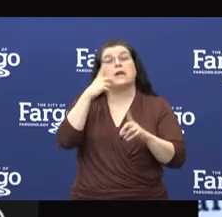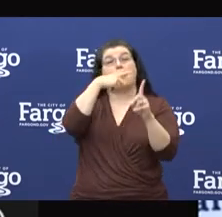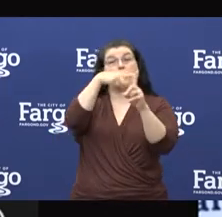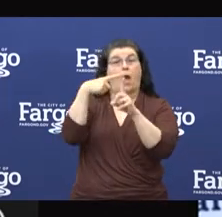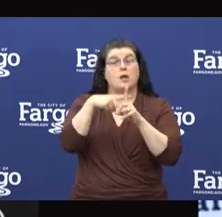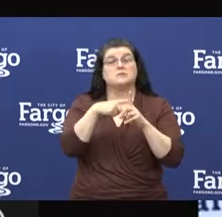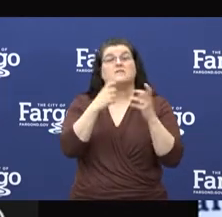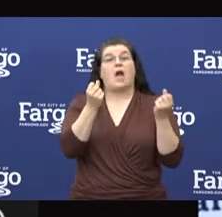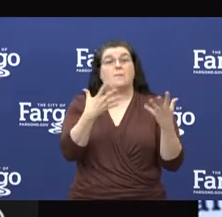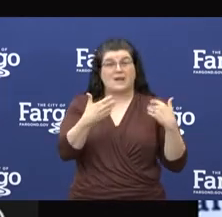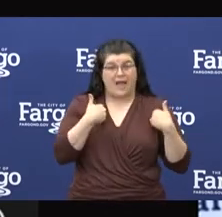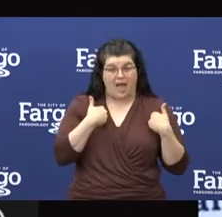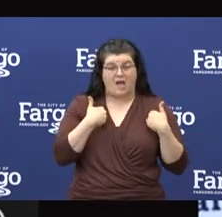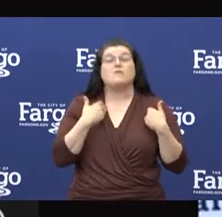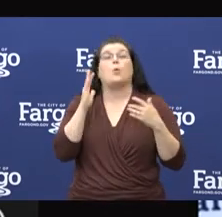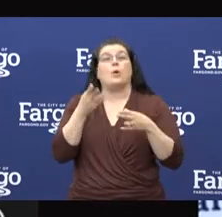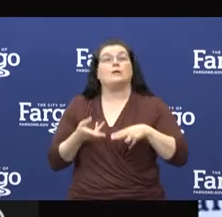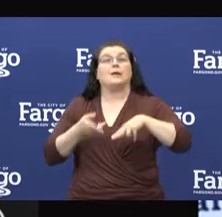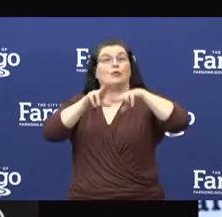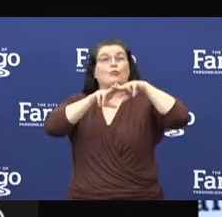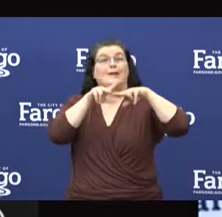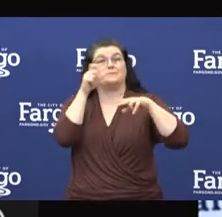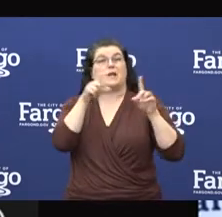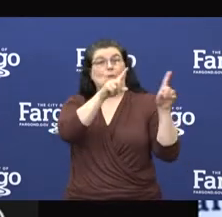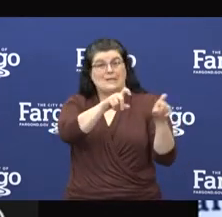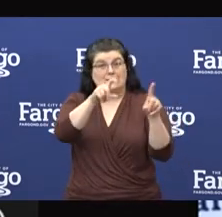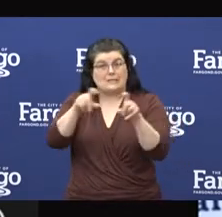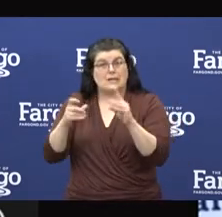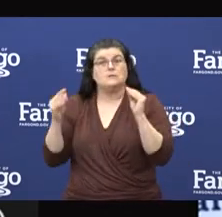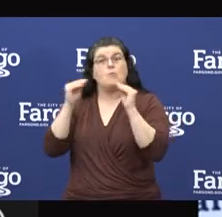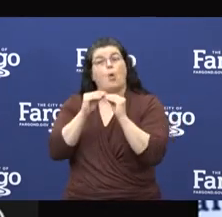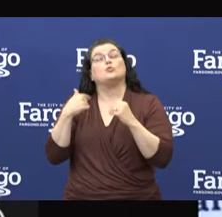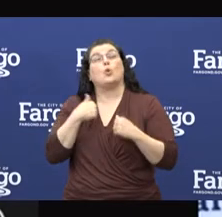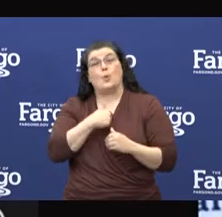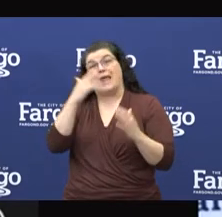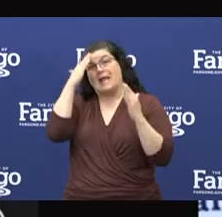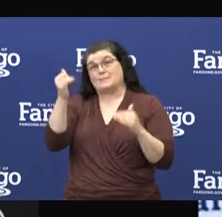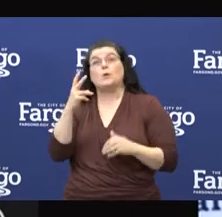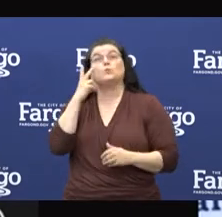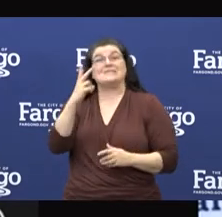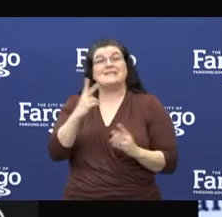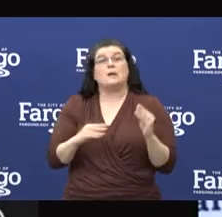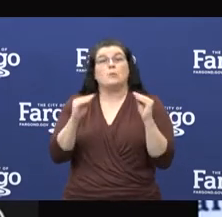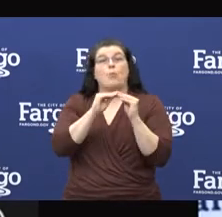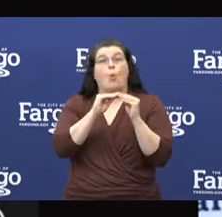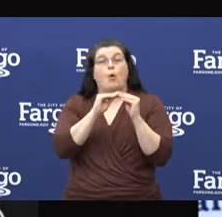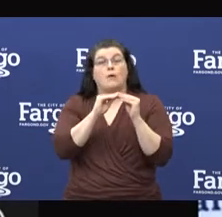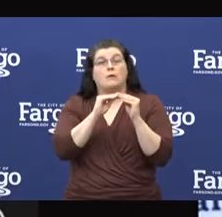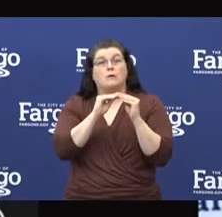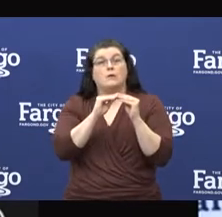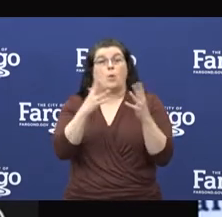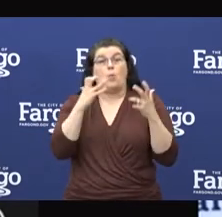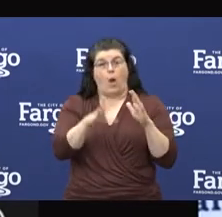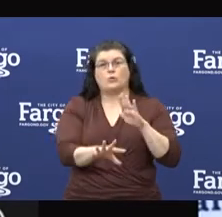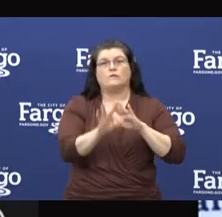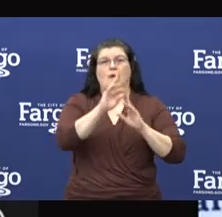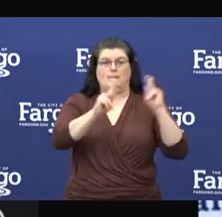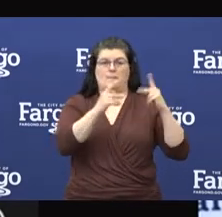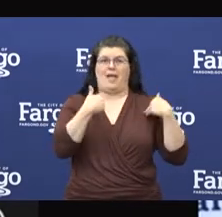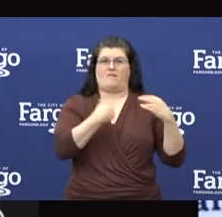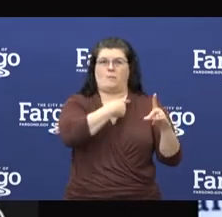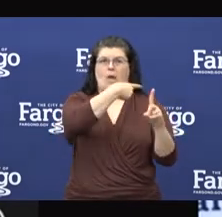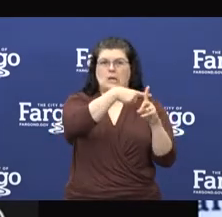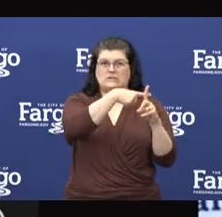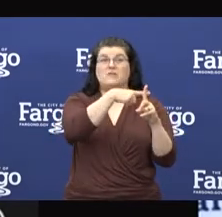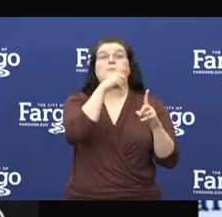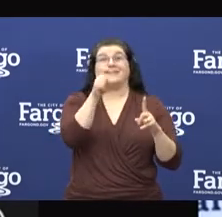numbers will be higher. We expect numbers to go up. We want to find cases. Our numbers need to go up before they